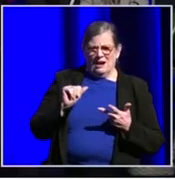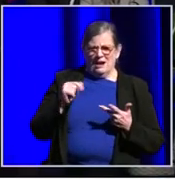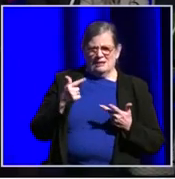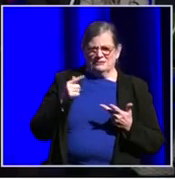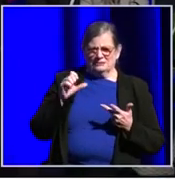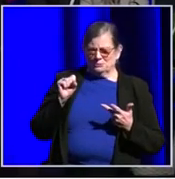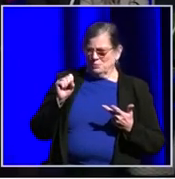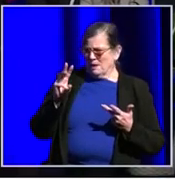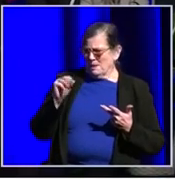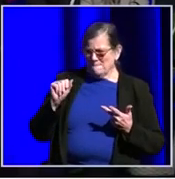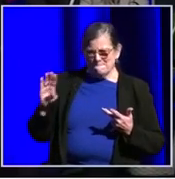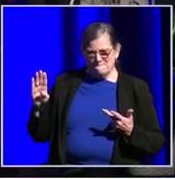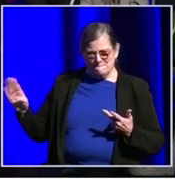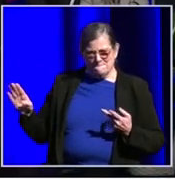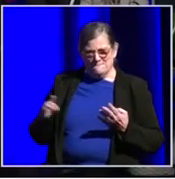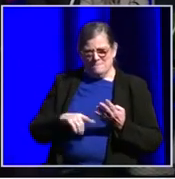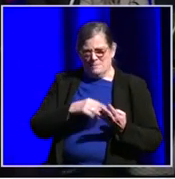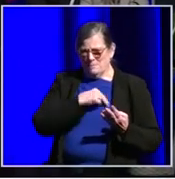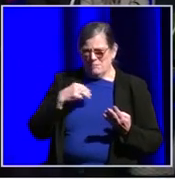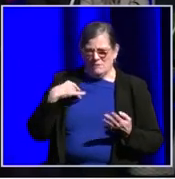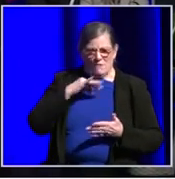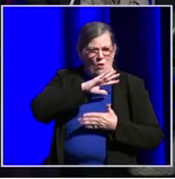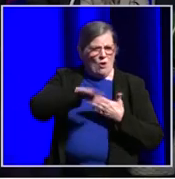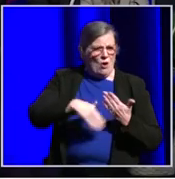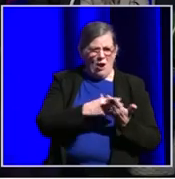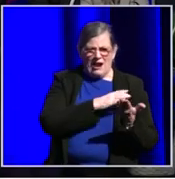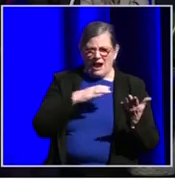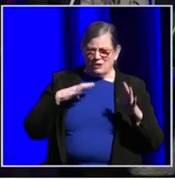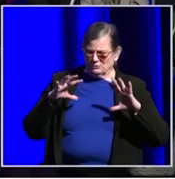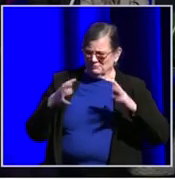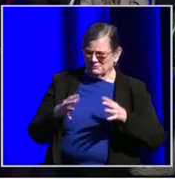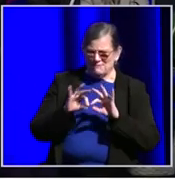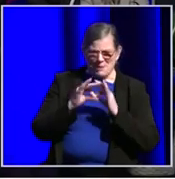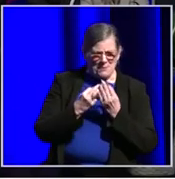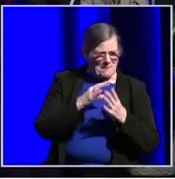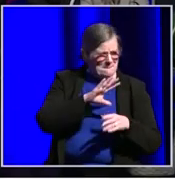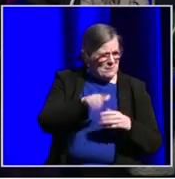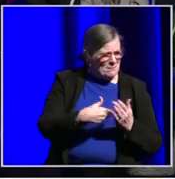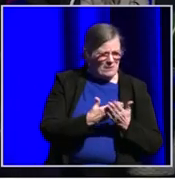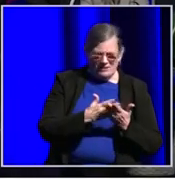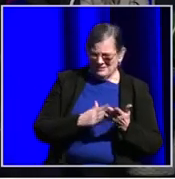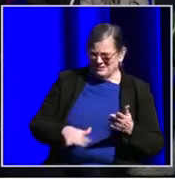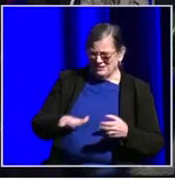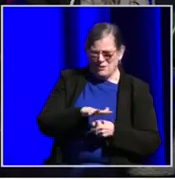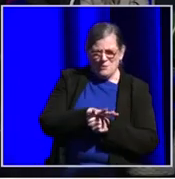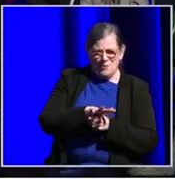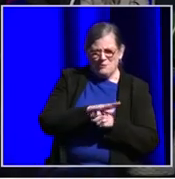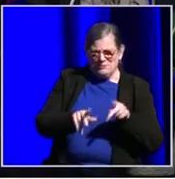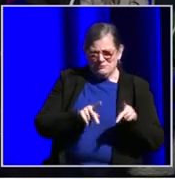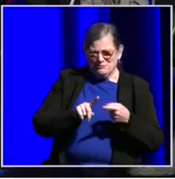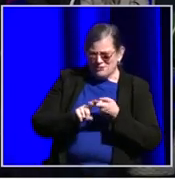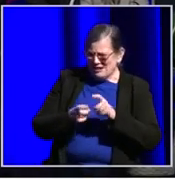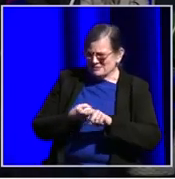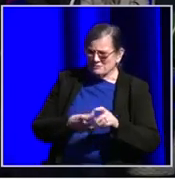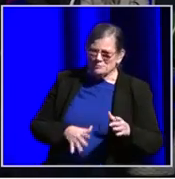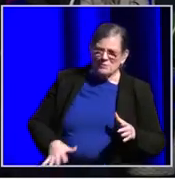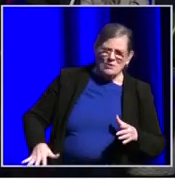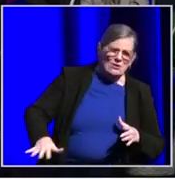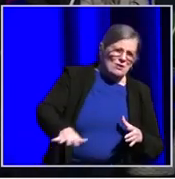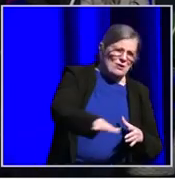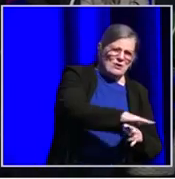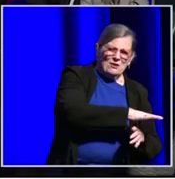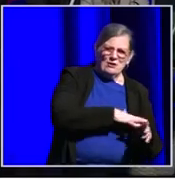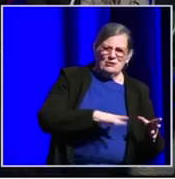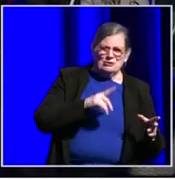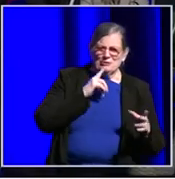council, family and friends from all eight wards, friends from around our region and indeed from